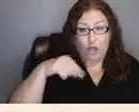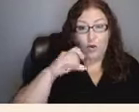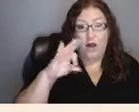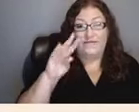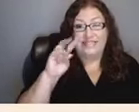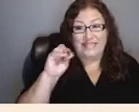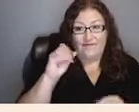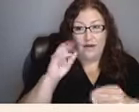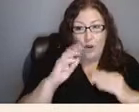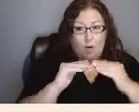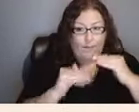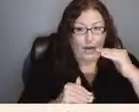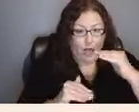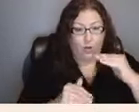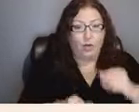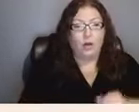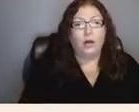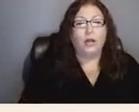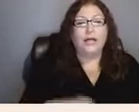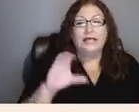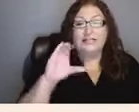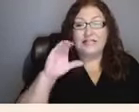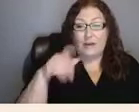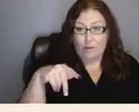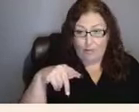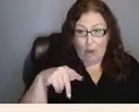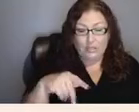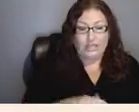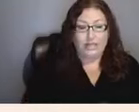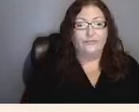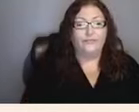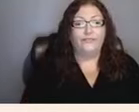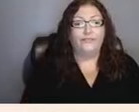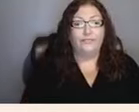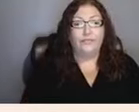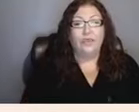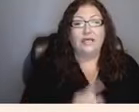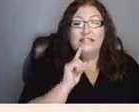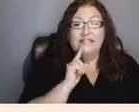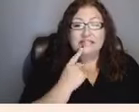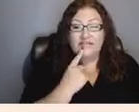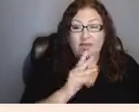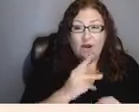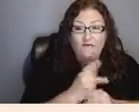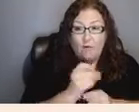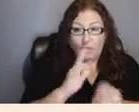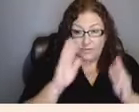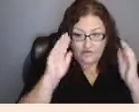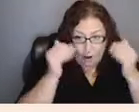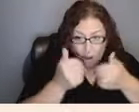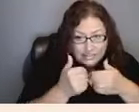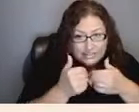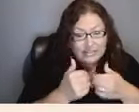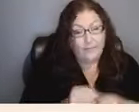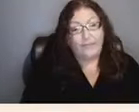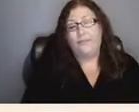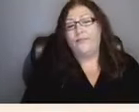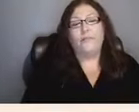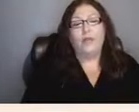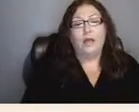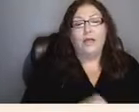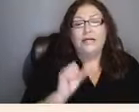below, cerebral palsy, severe forms of autism, spina